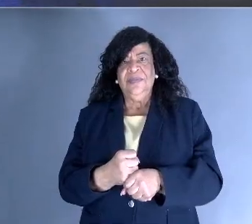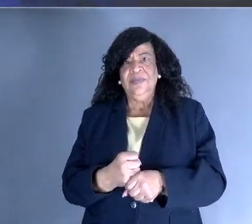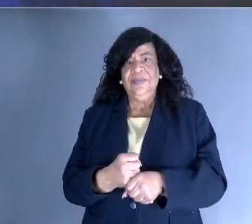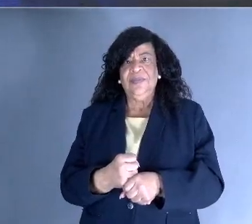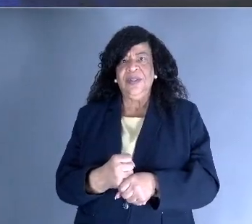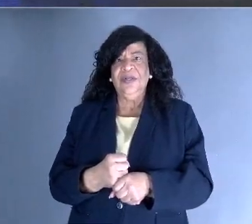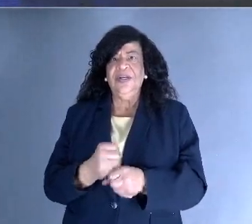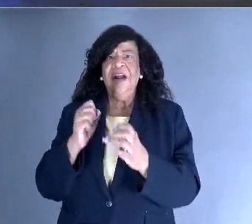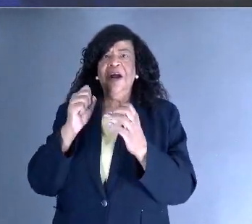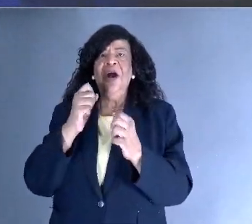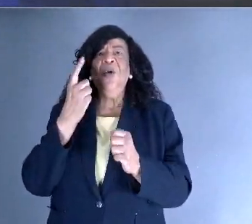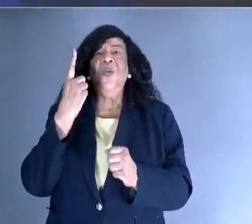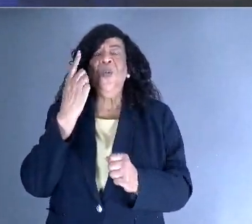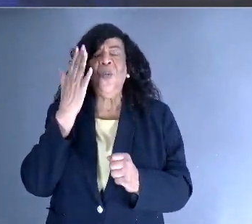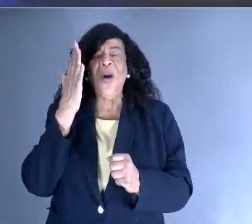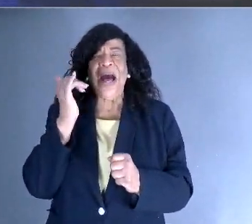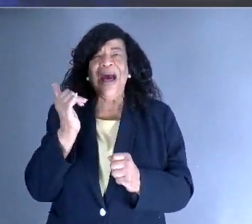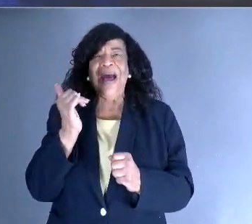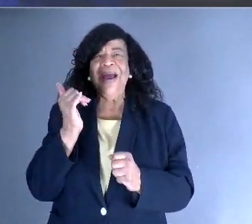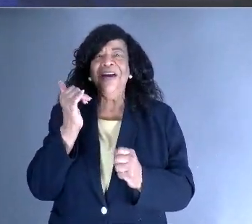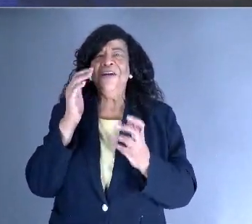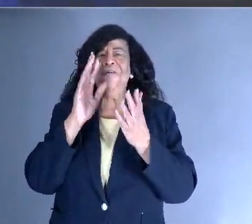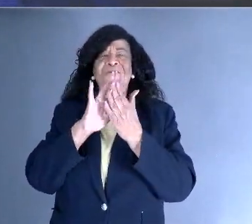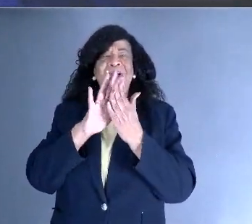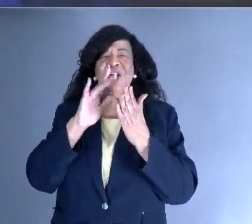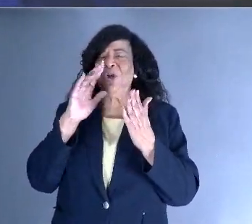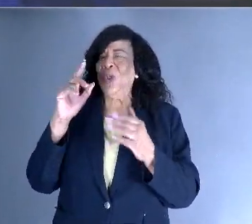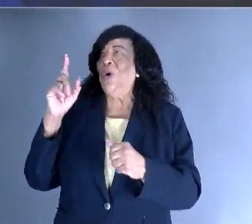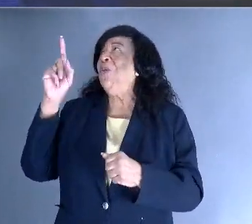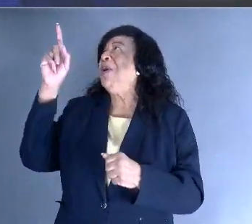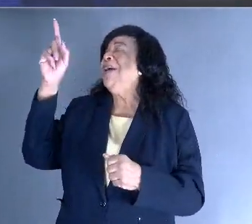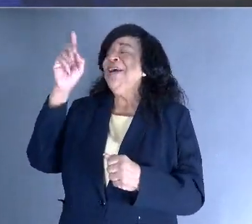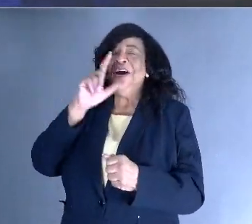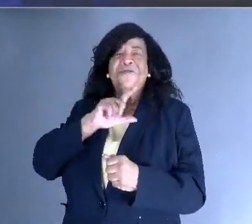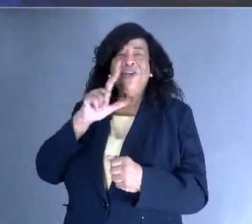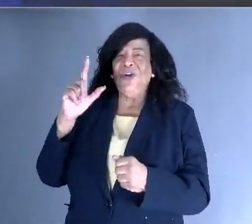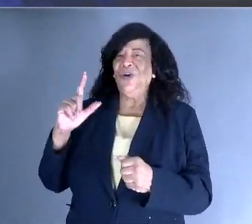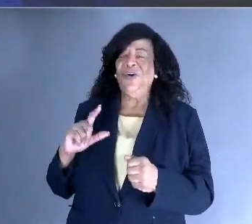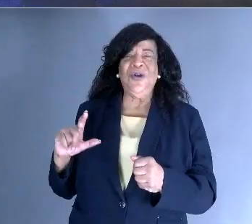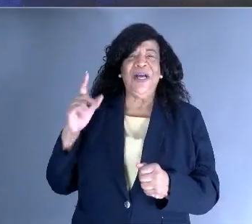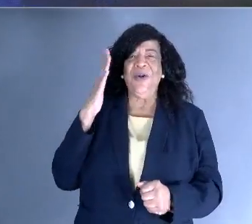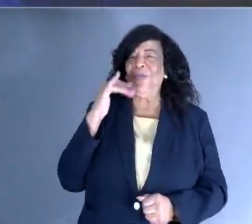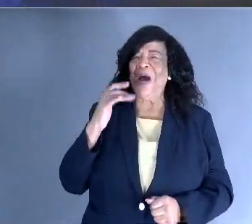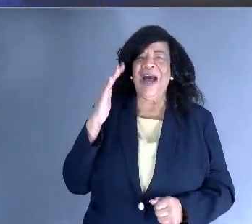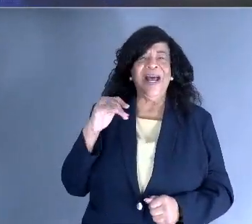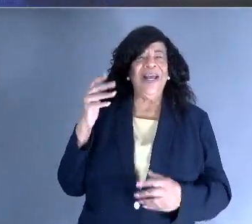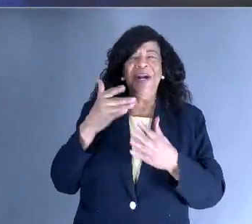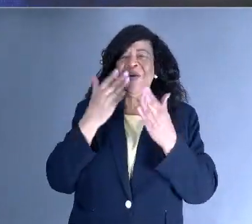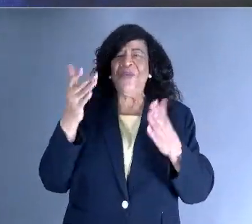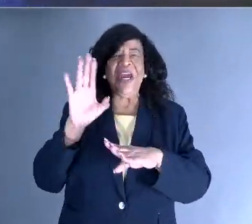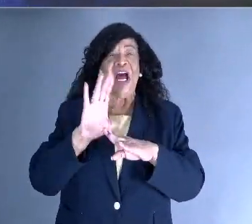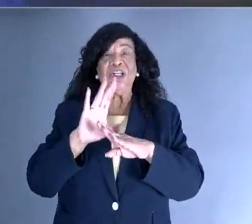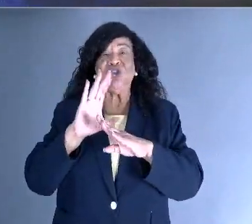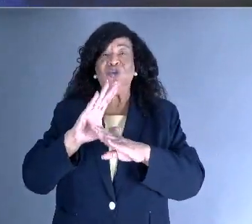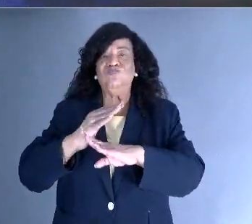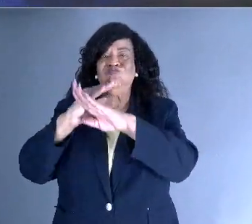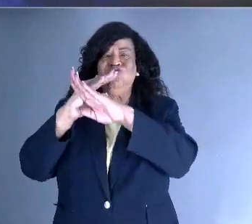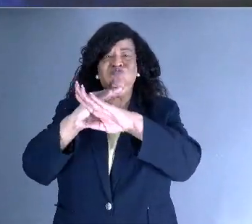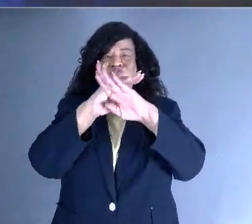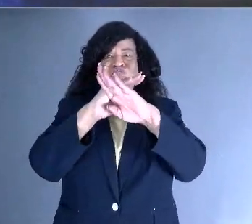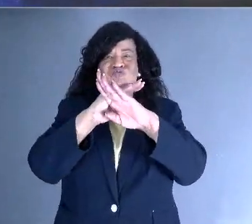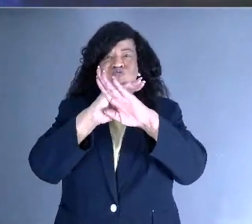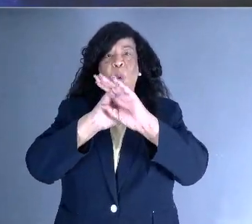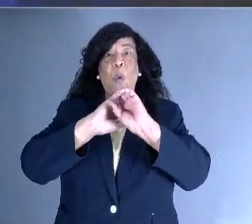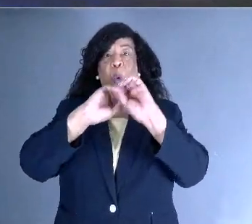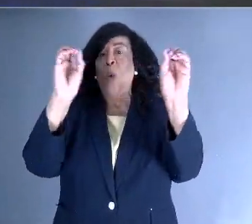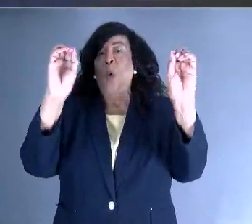for the glory of the Lord because we are a church without walls we